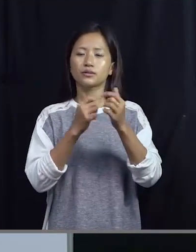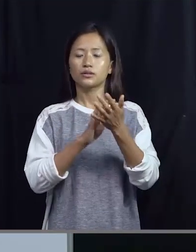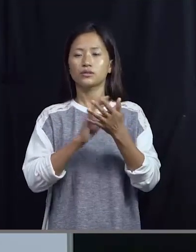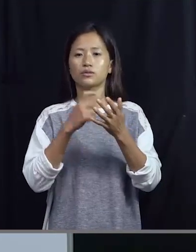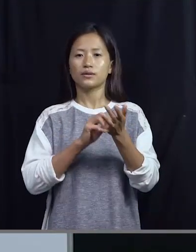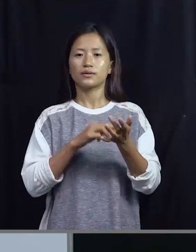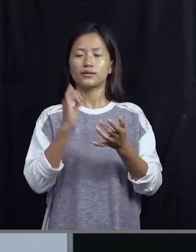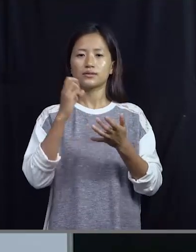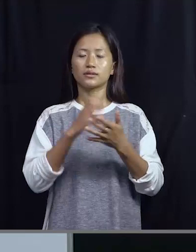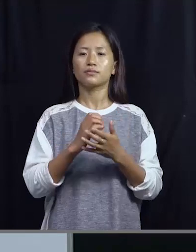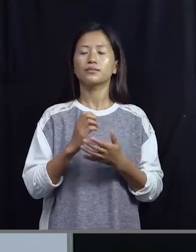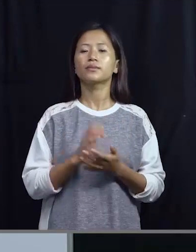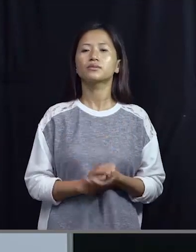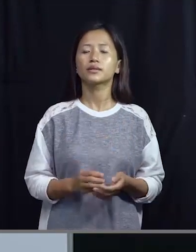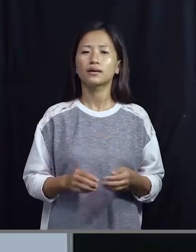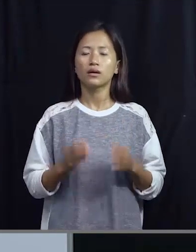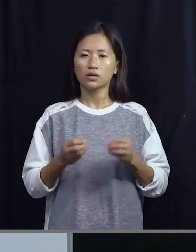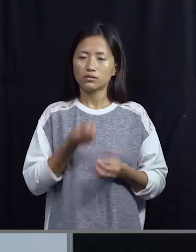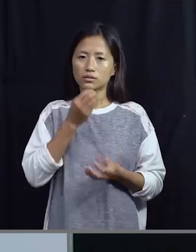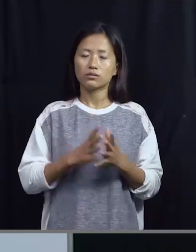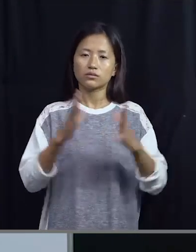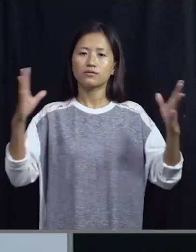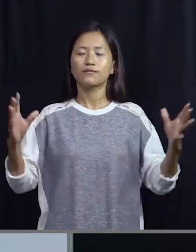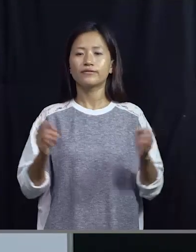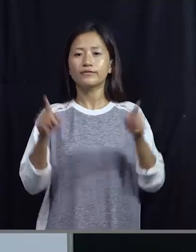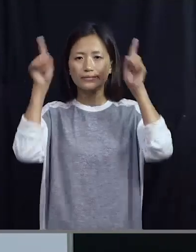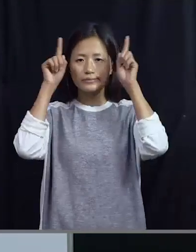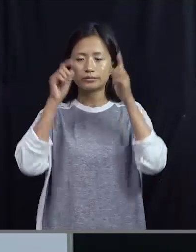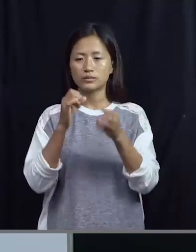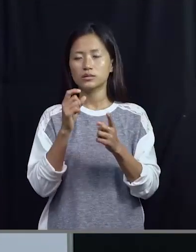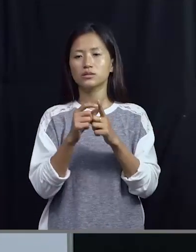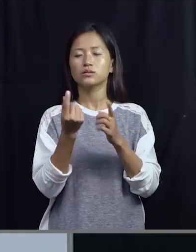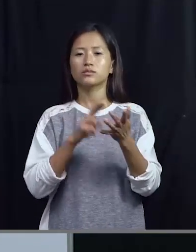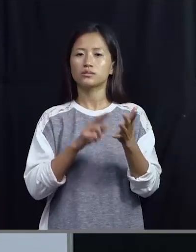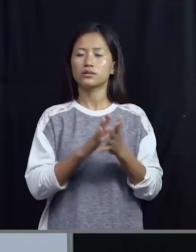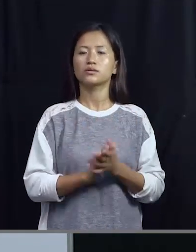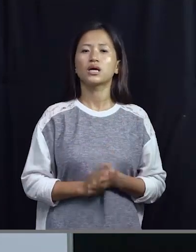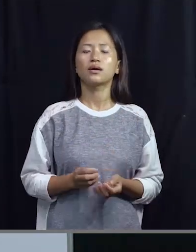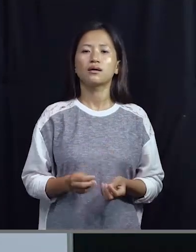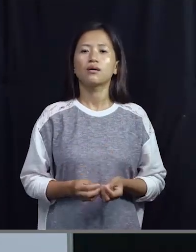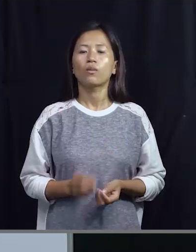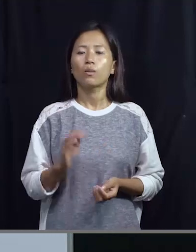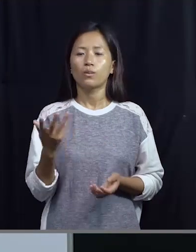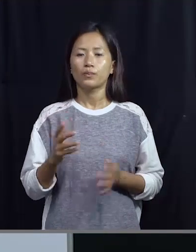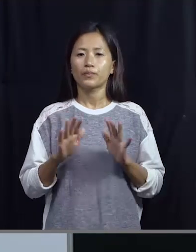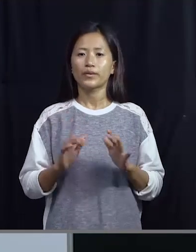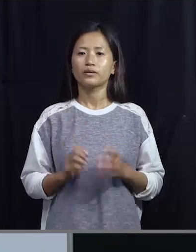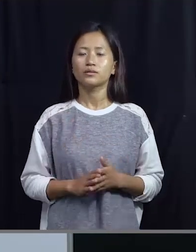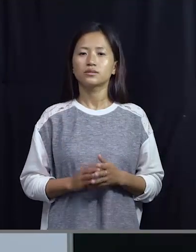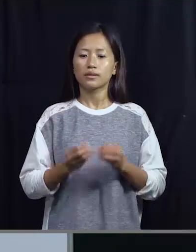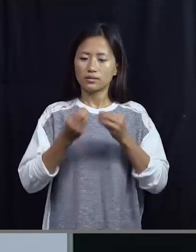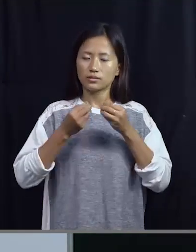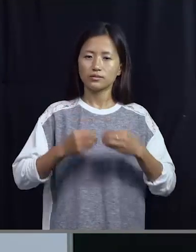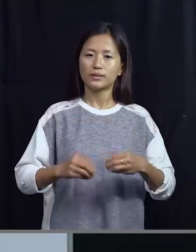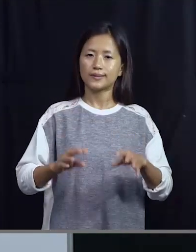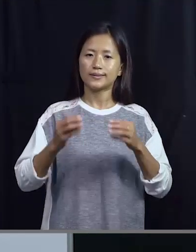eating lots of the cow dung, the organic matter. When it starts eating, what happened was that they started